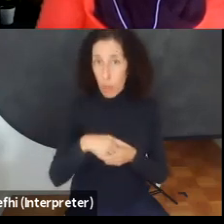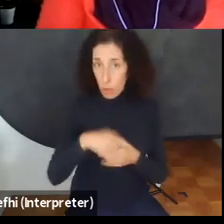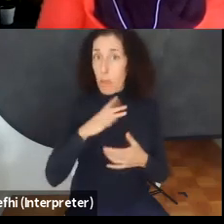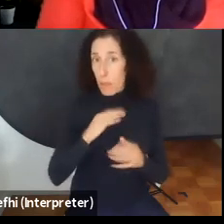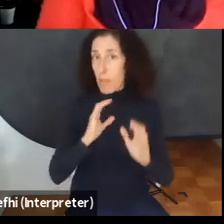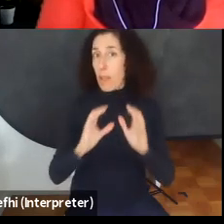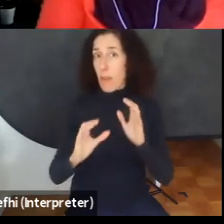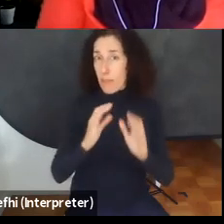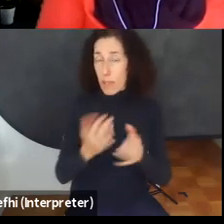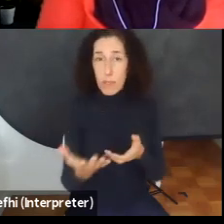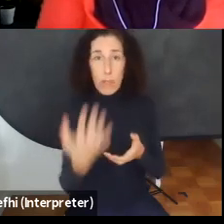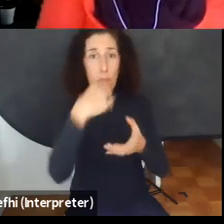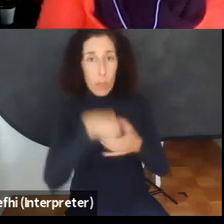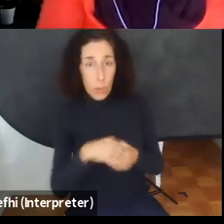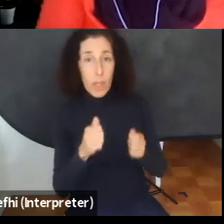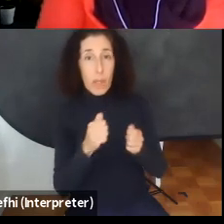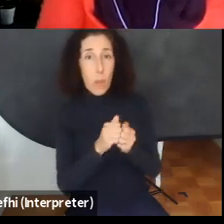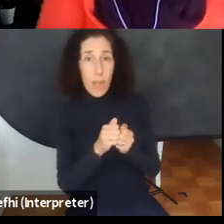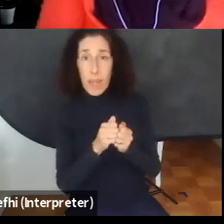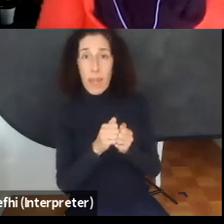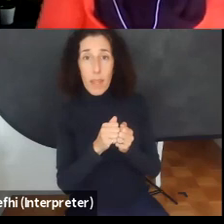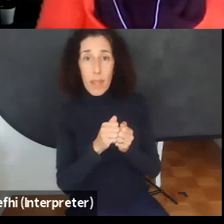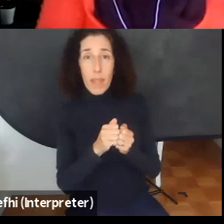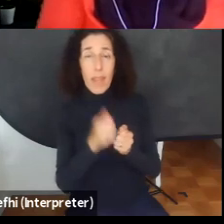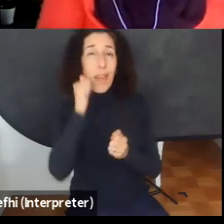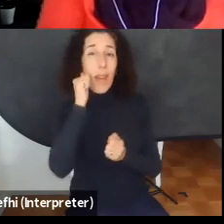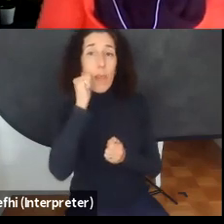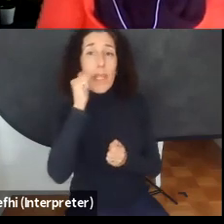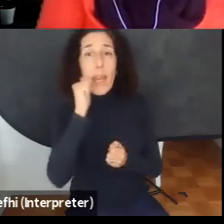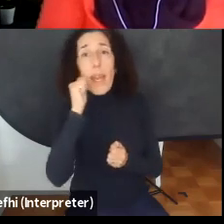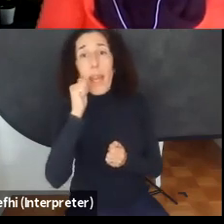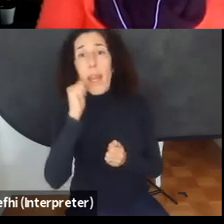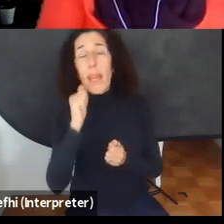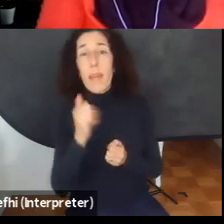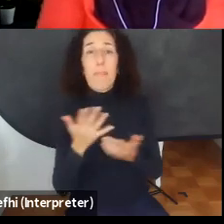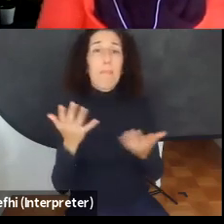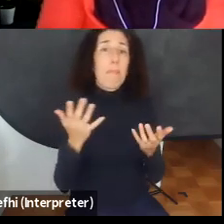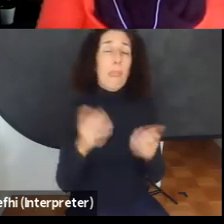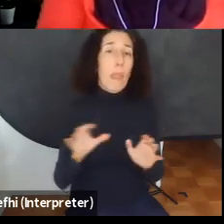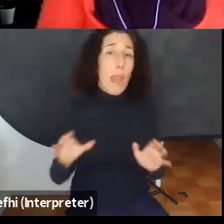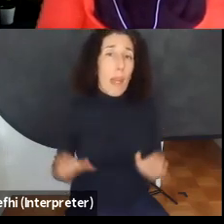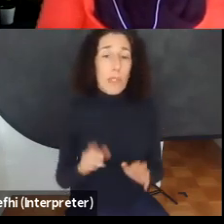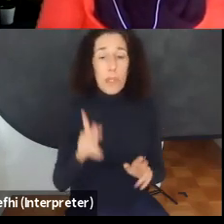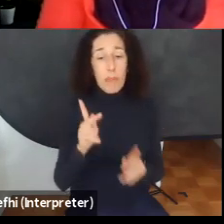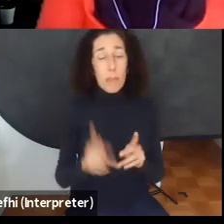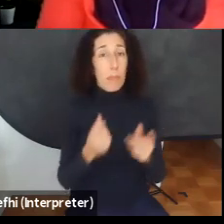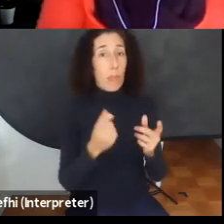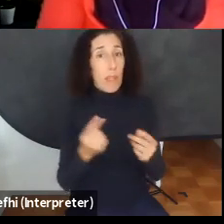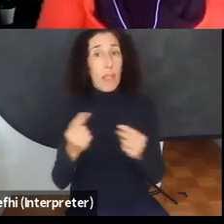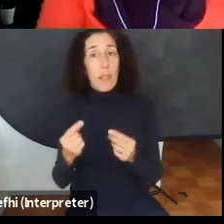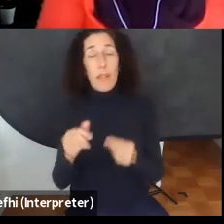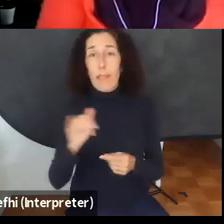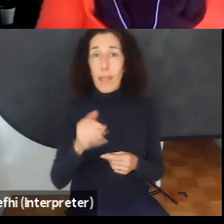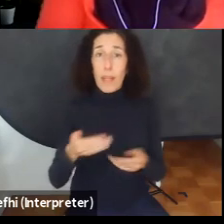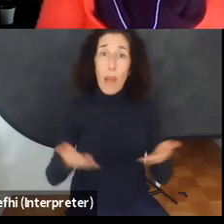into the everyday actions that people take, you know, like